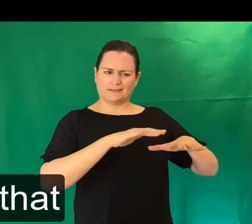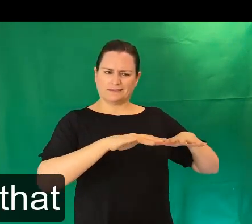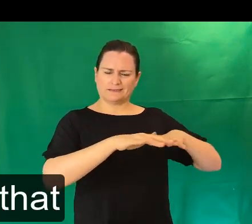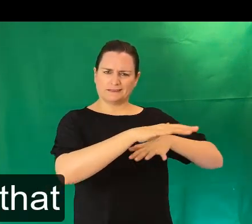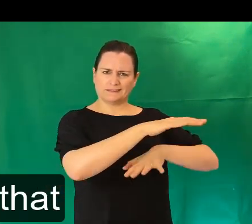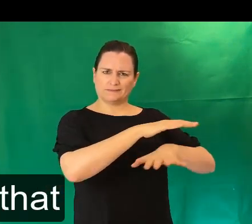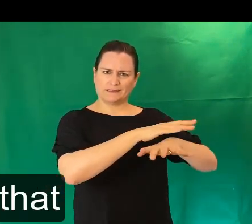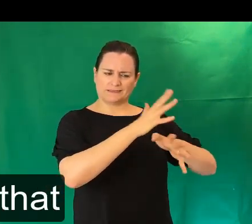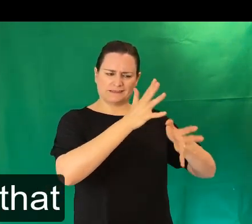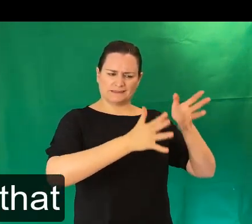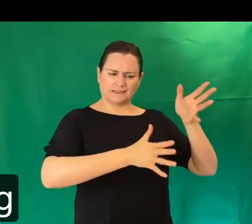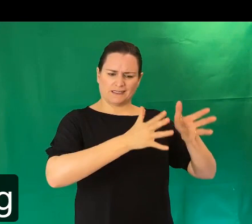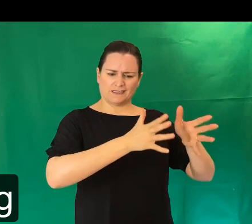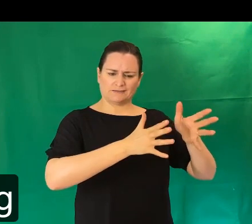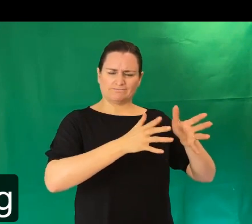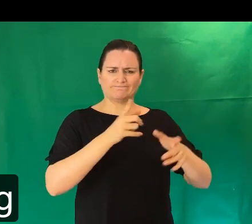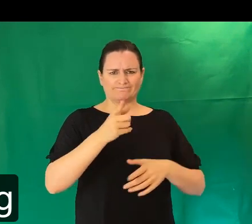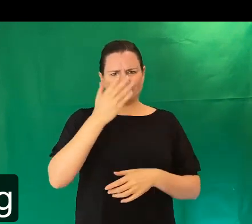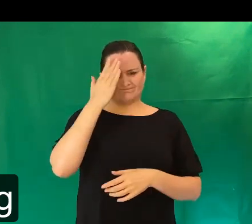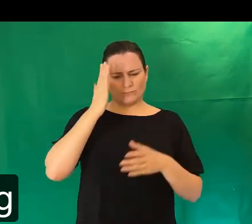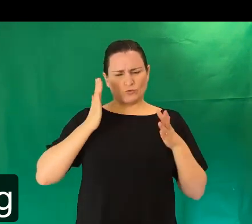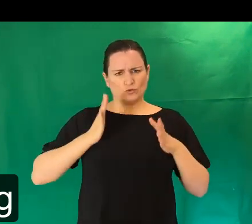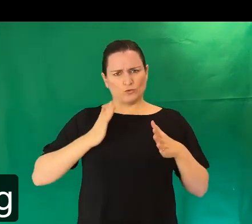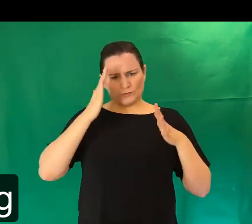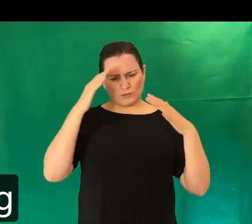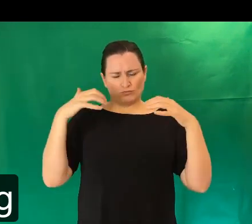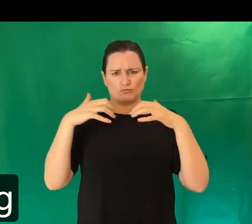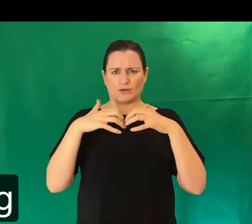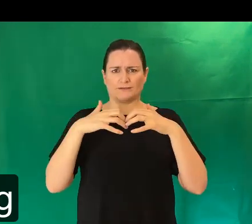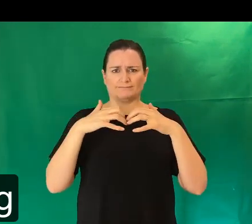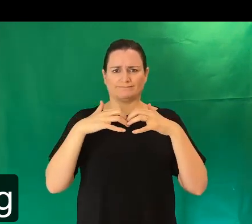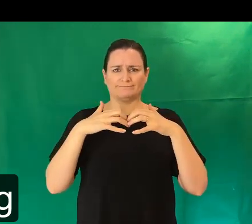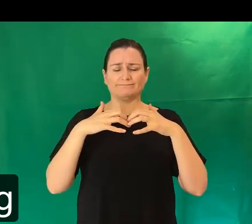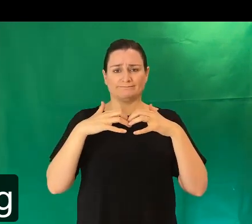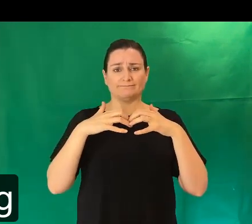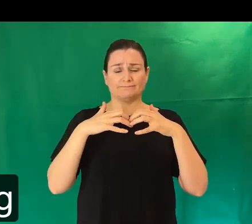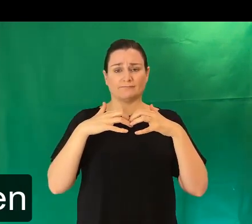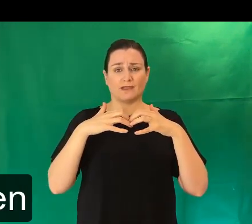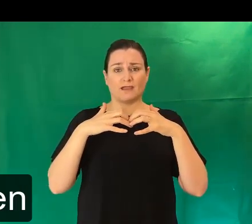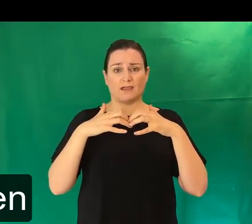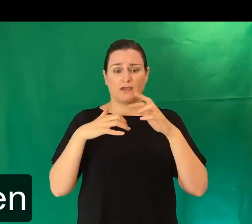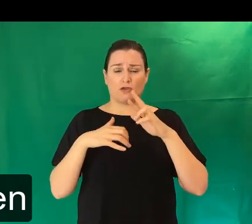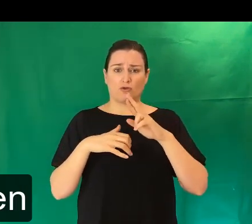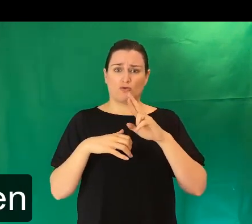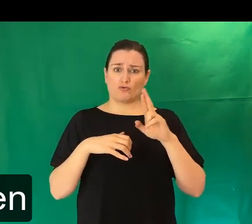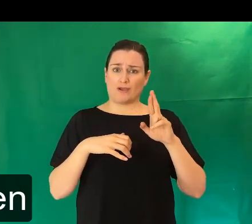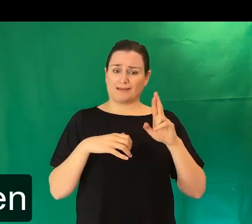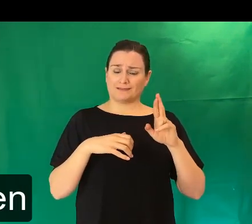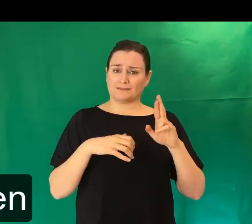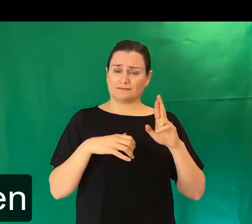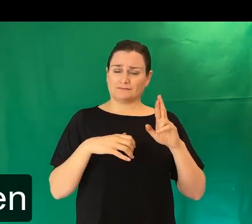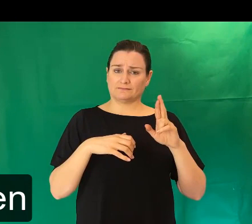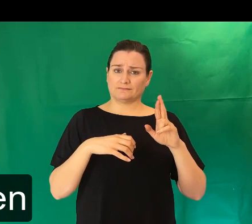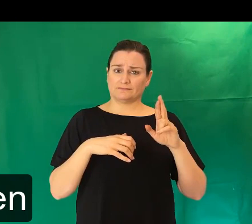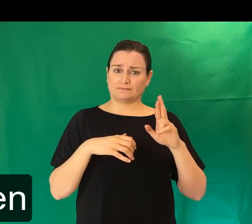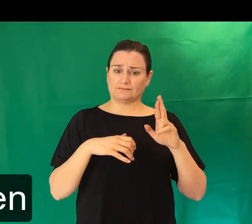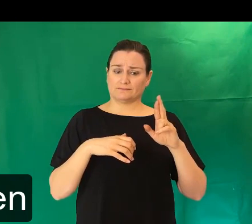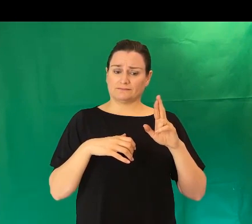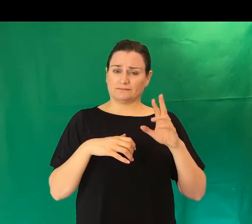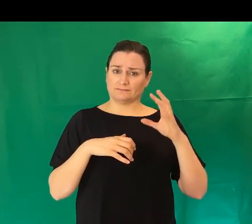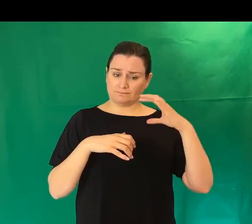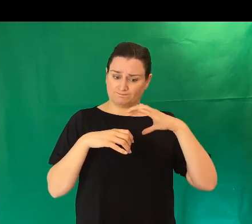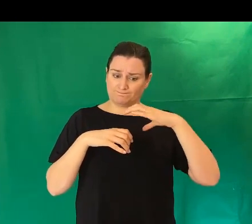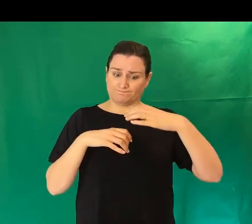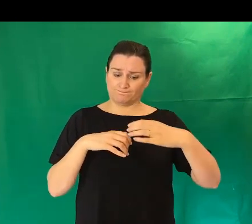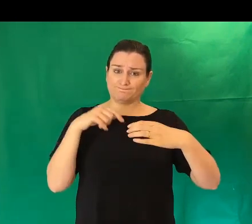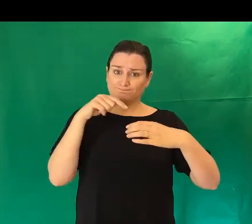space. And we know that the right hemisphere is mostly dealing with space. So how does this work then